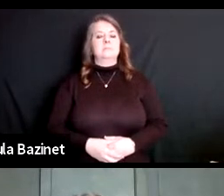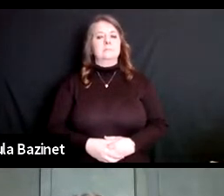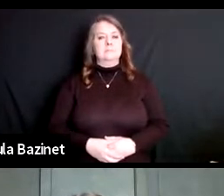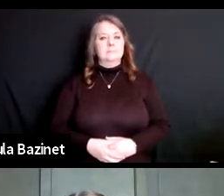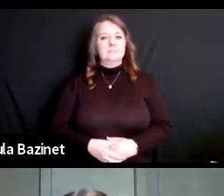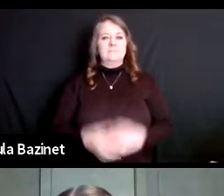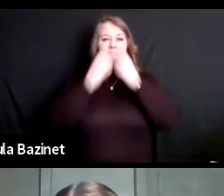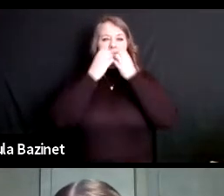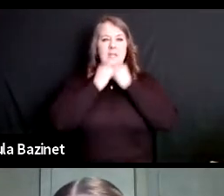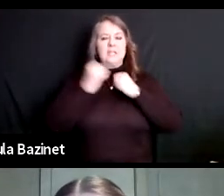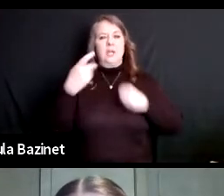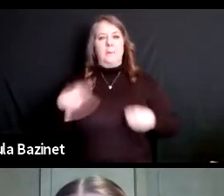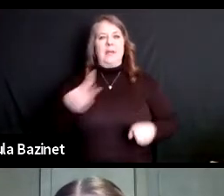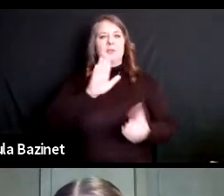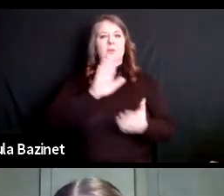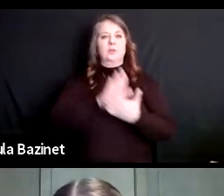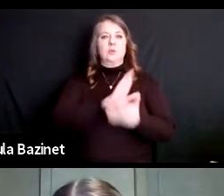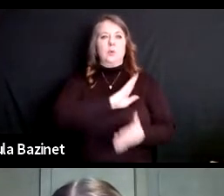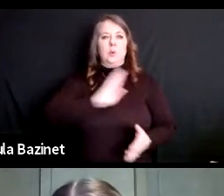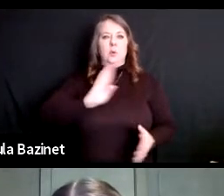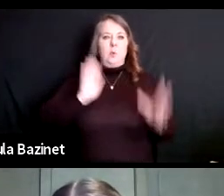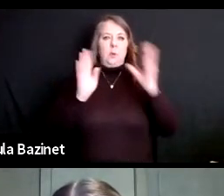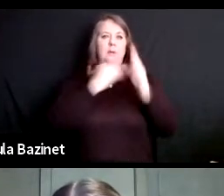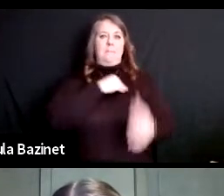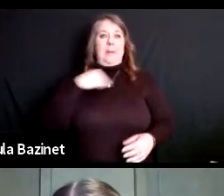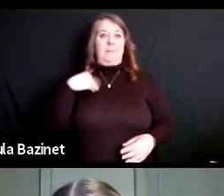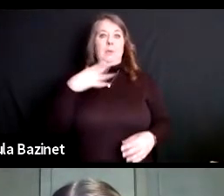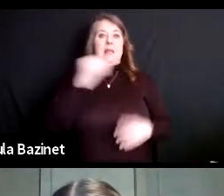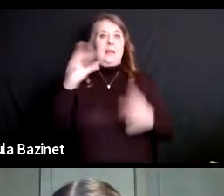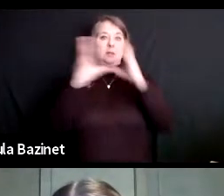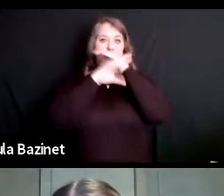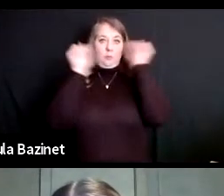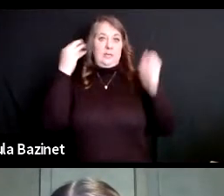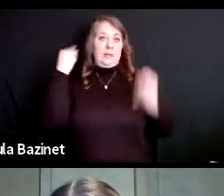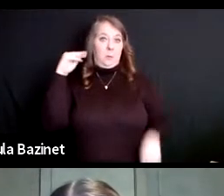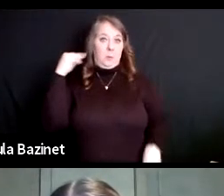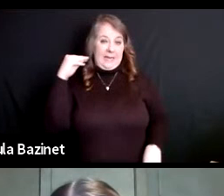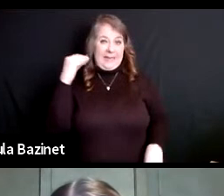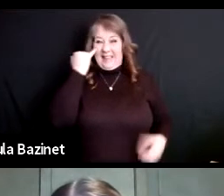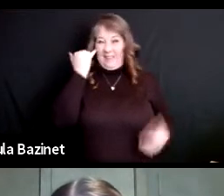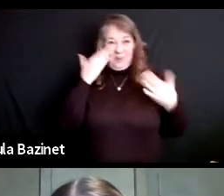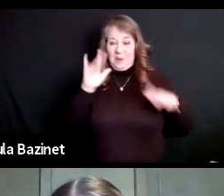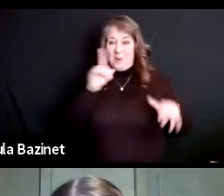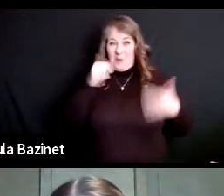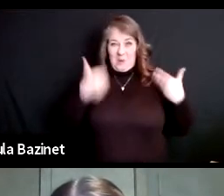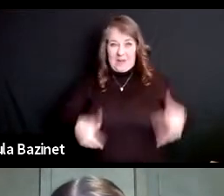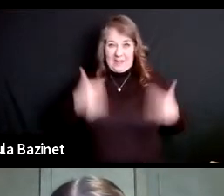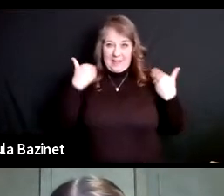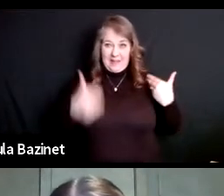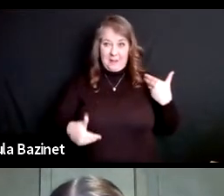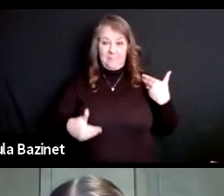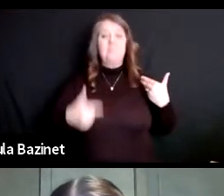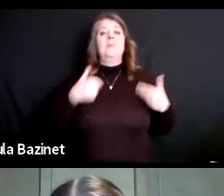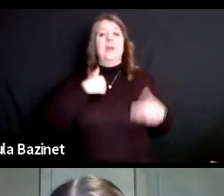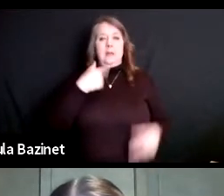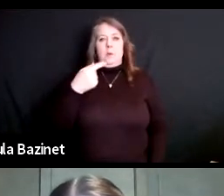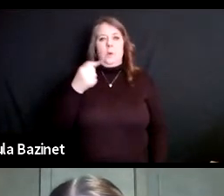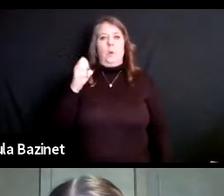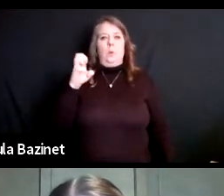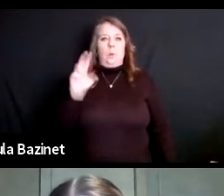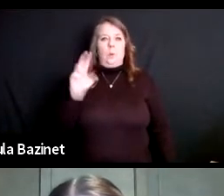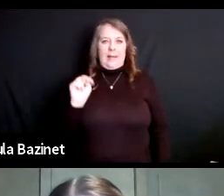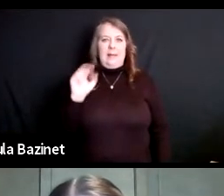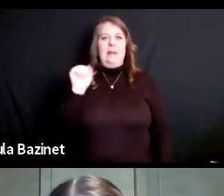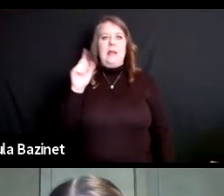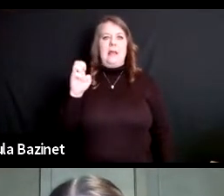Dear Pasco School Board members and Superintendent Whitney, for those of you who do not know me, I'm Gwen Adamson. I